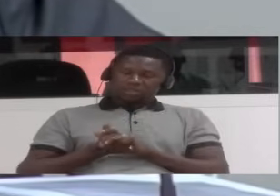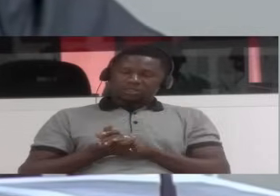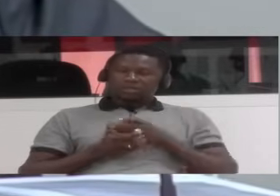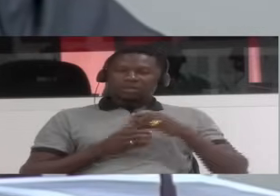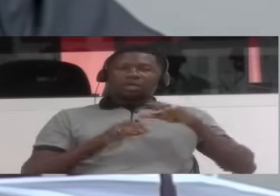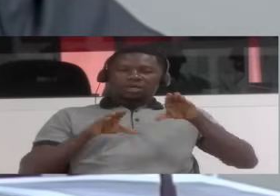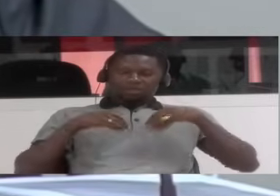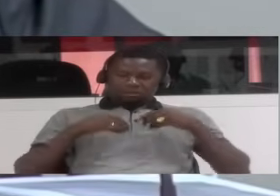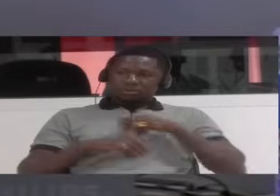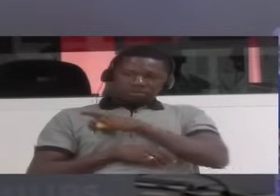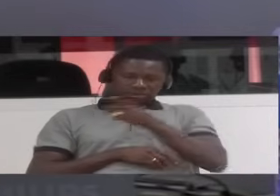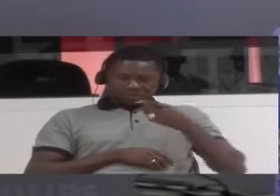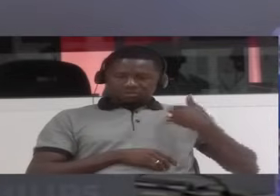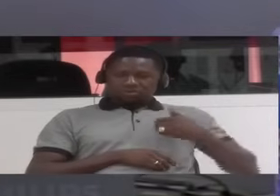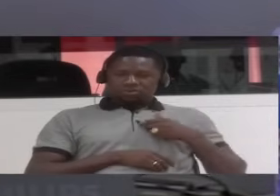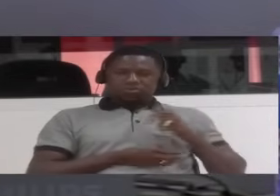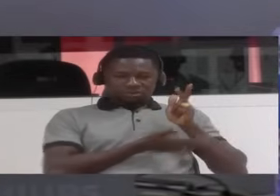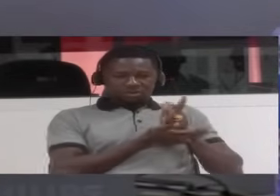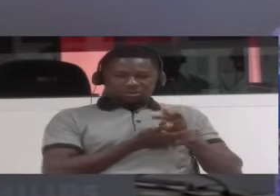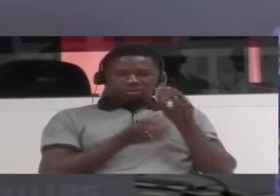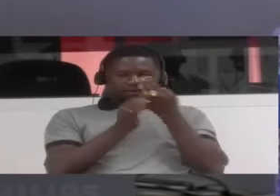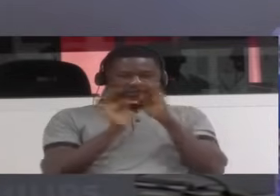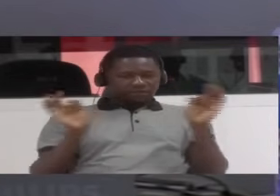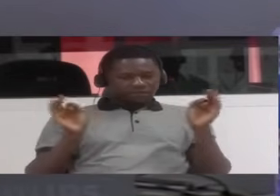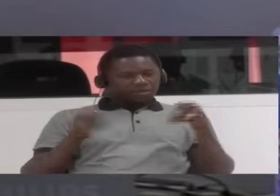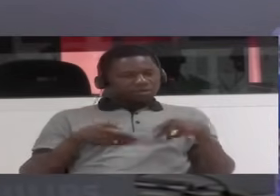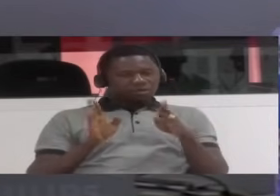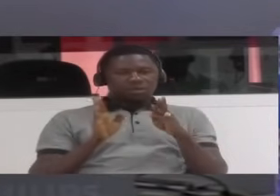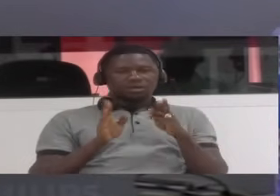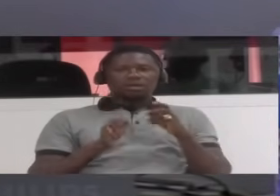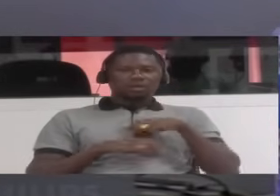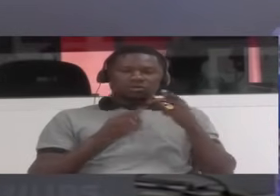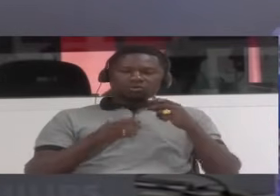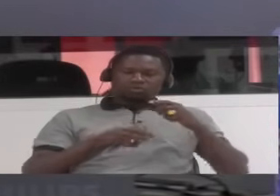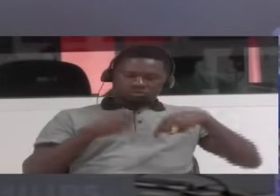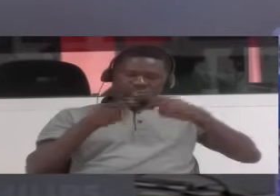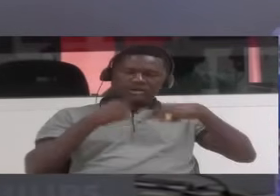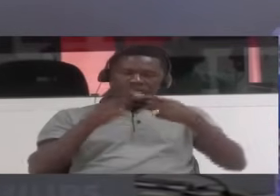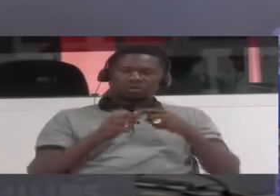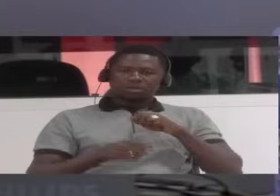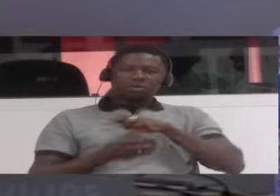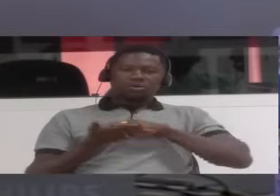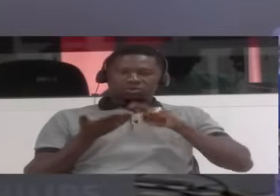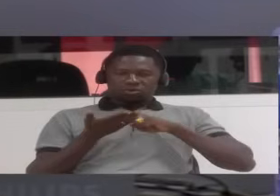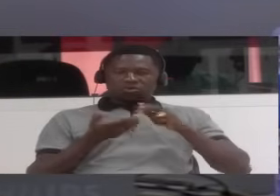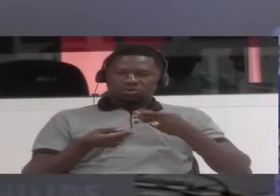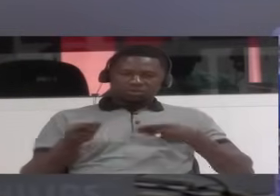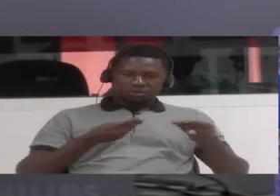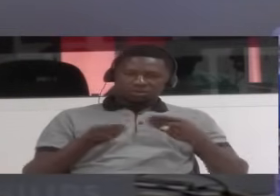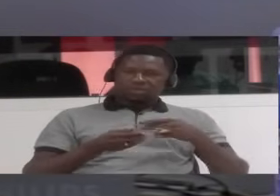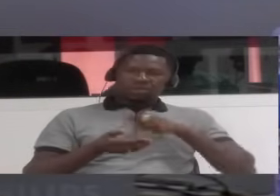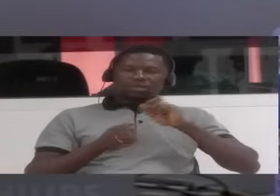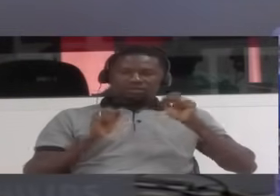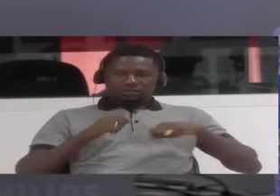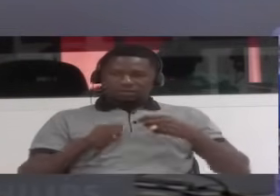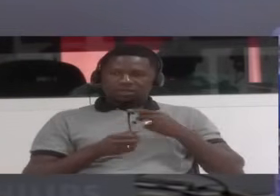to testify freely and to go about their normal business in the event they happen to be